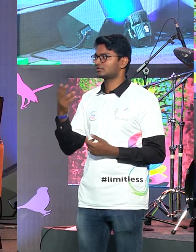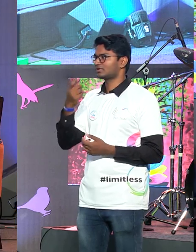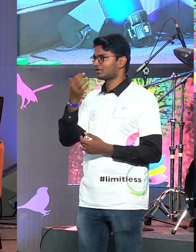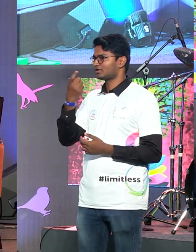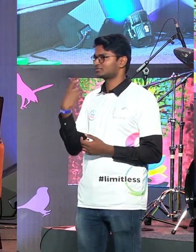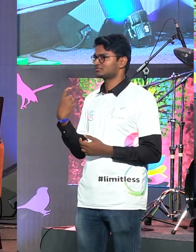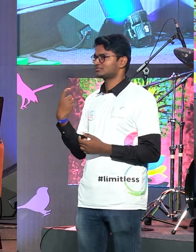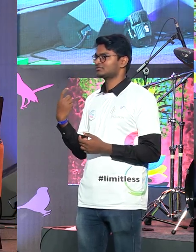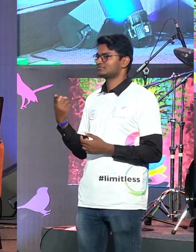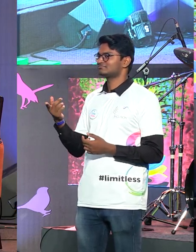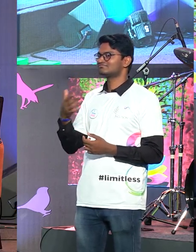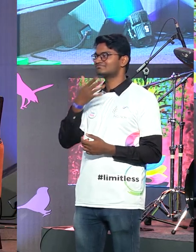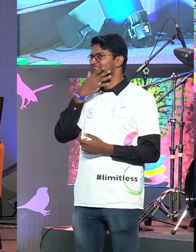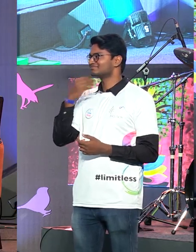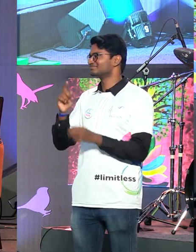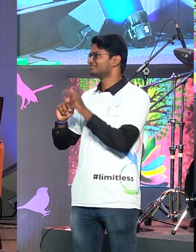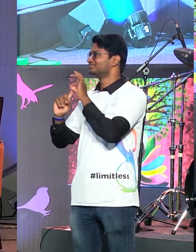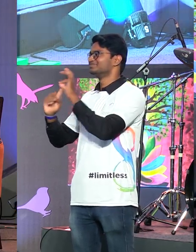No, it's a beautiful question.